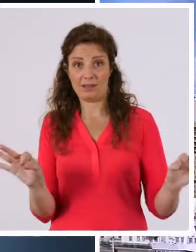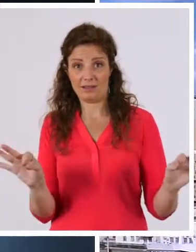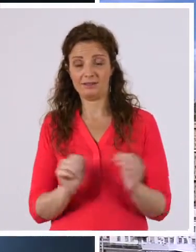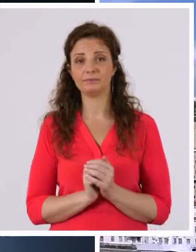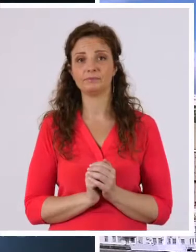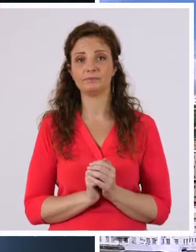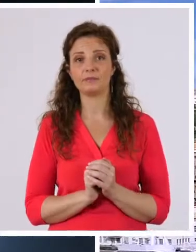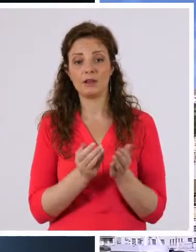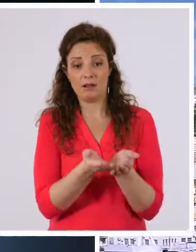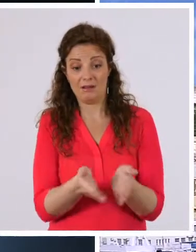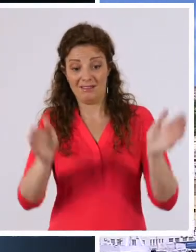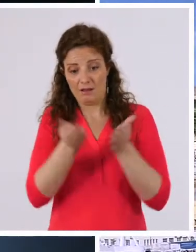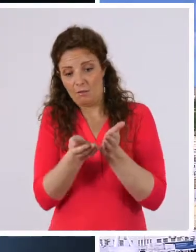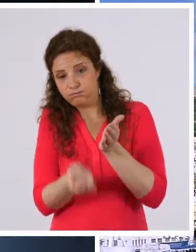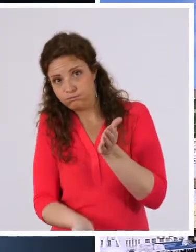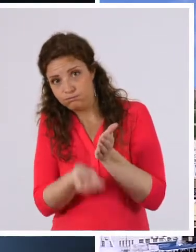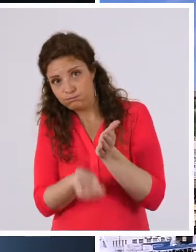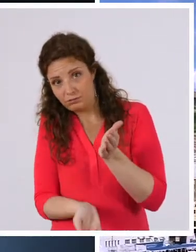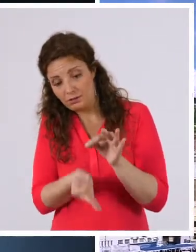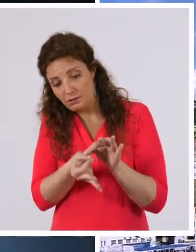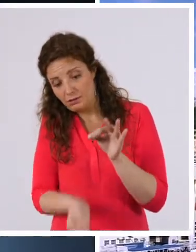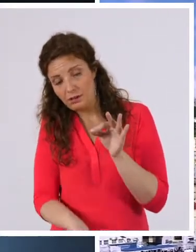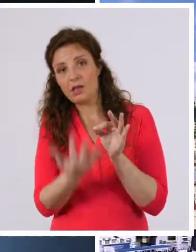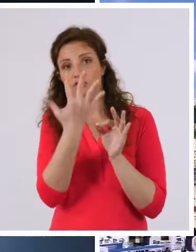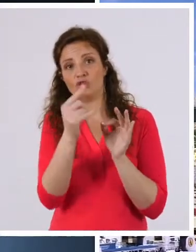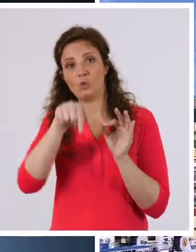23.40 meters. Maximum summer immersion: